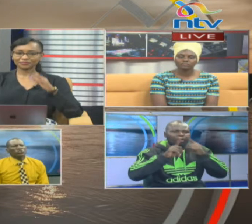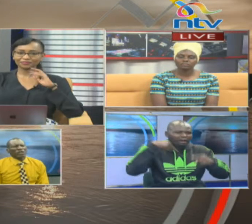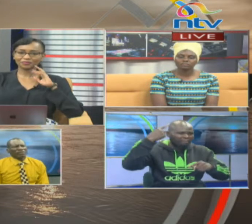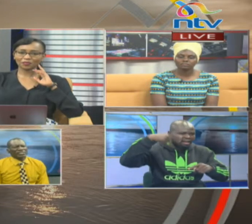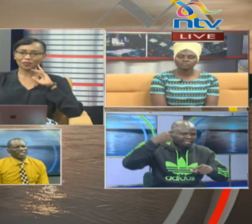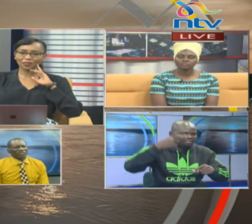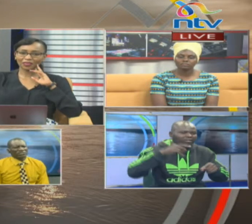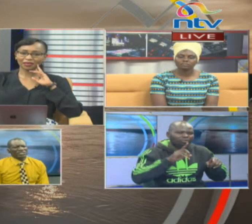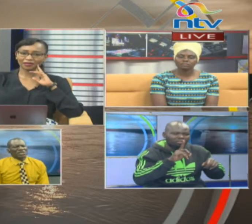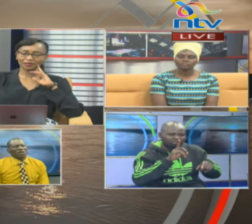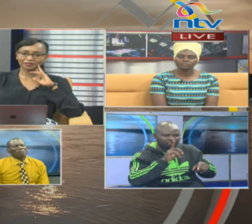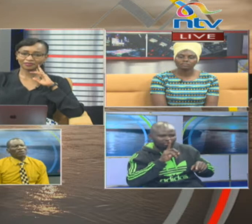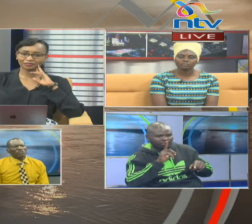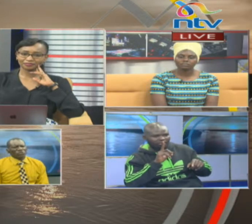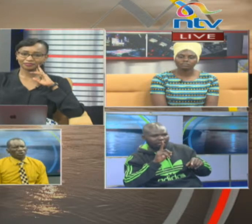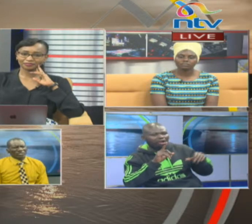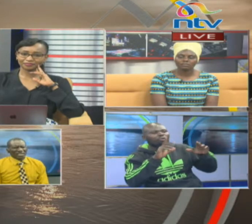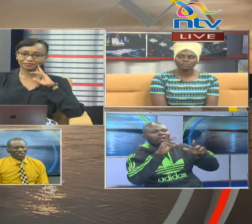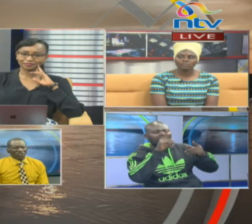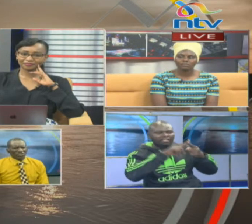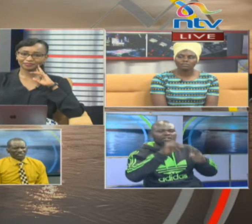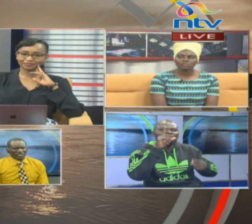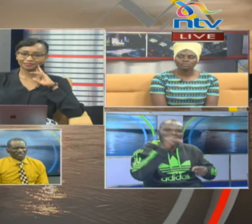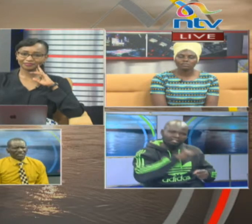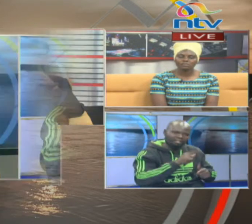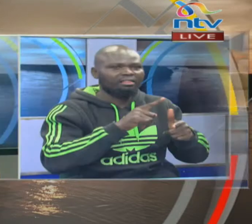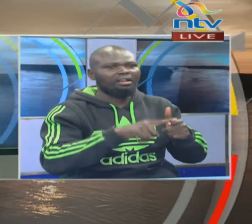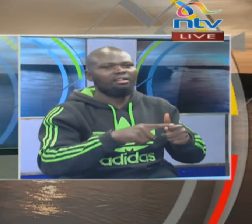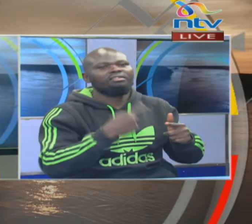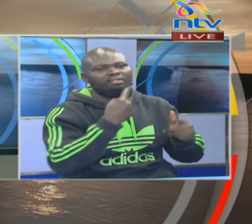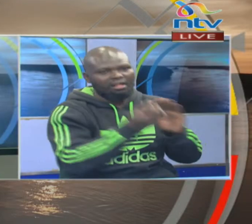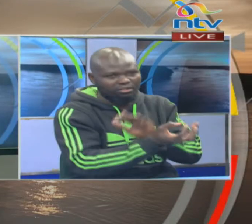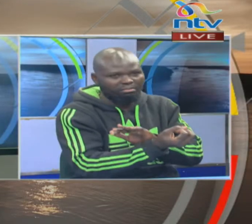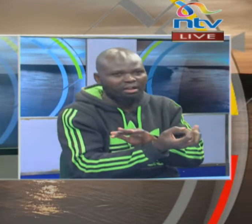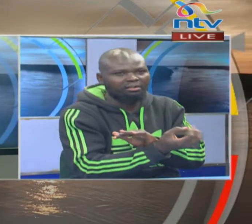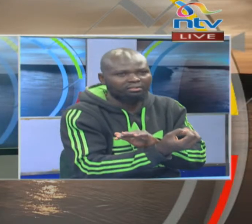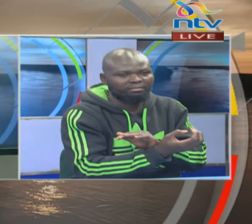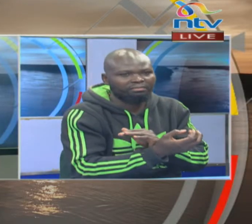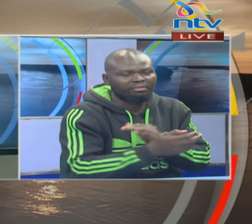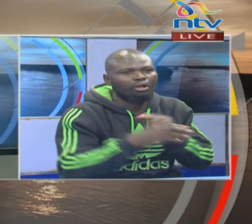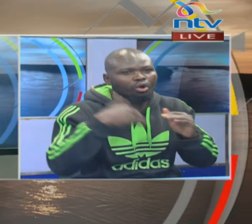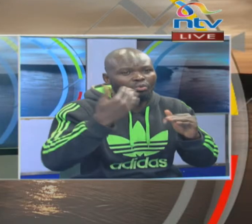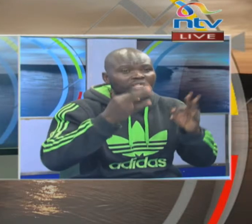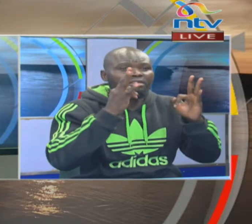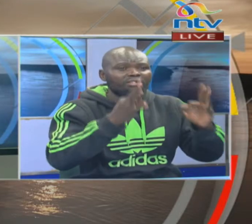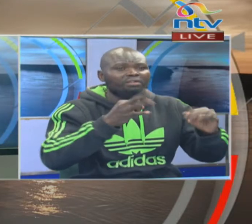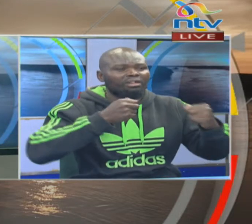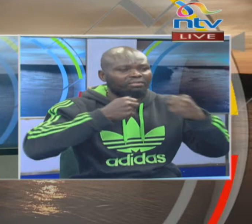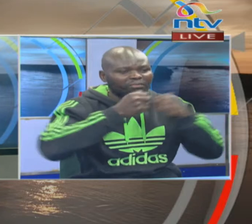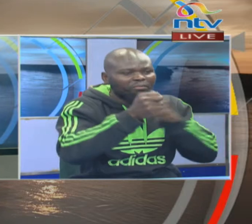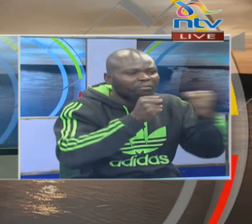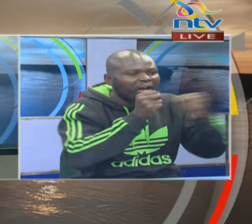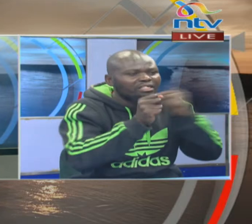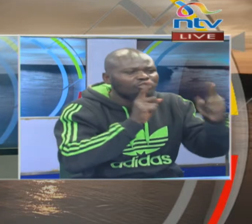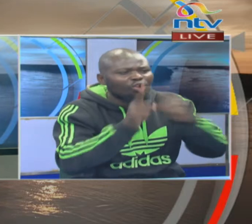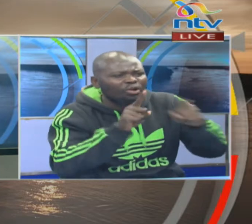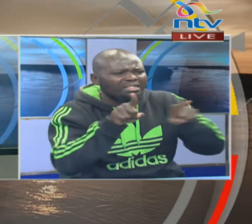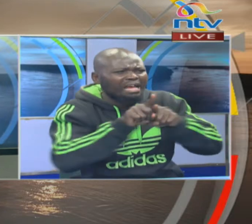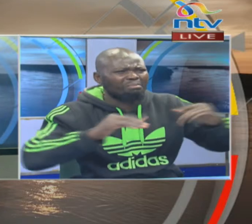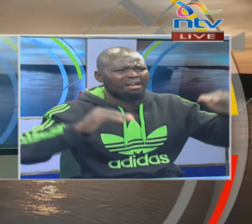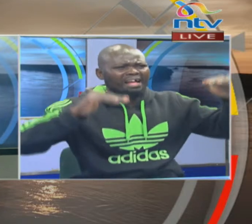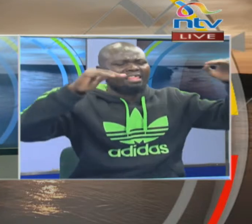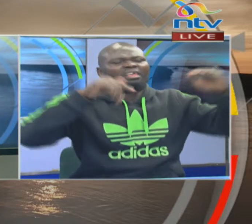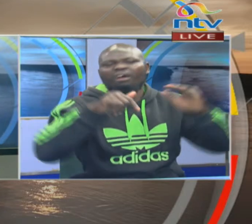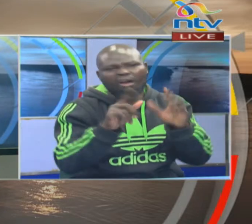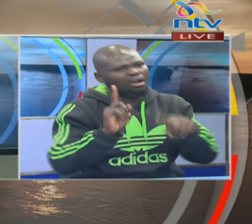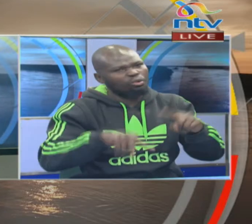control ourselves. My wife talks a lot, and I listen, and then I try to encourage